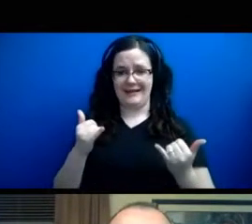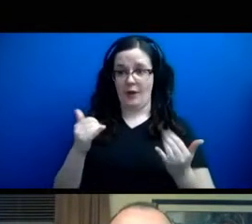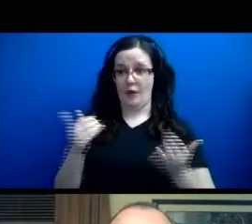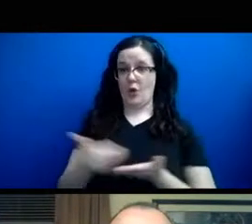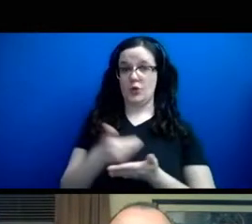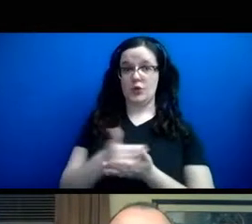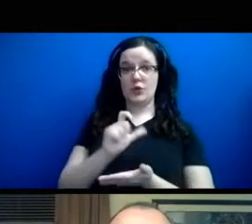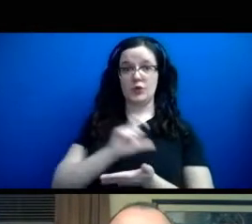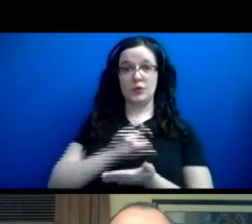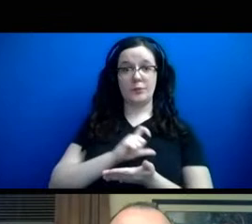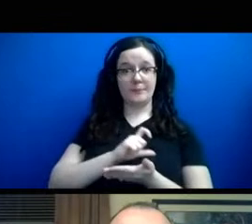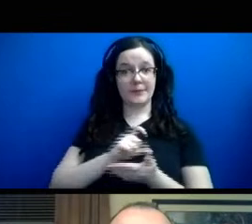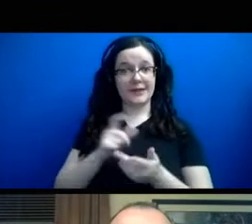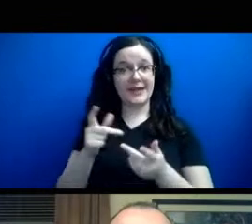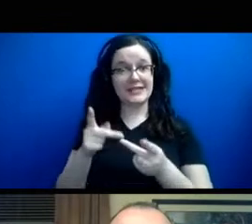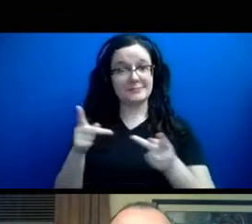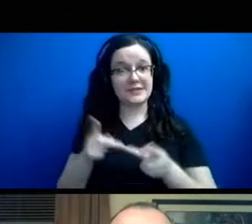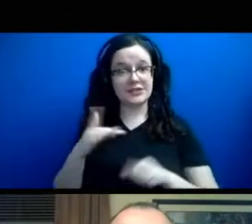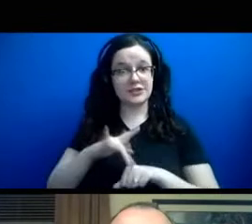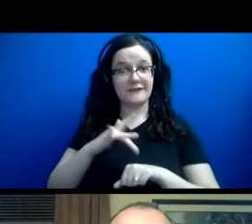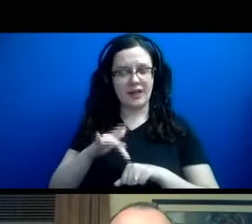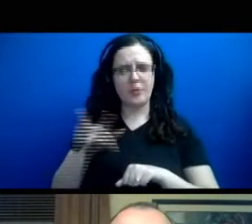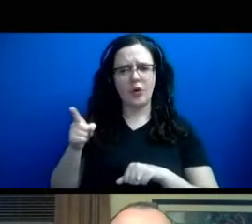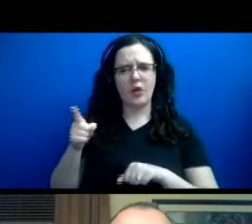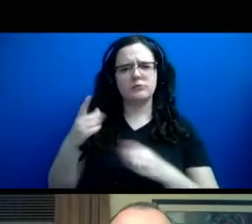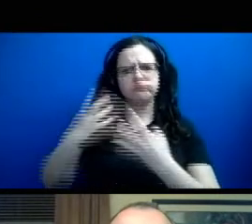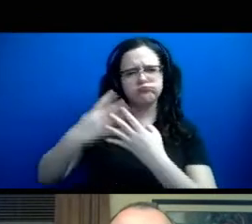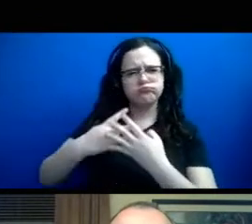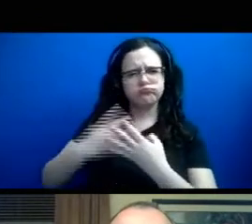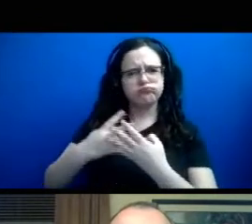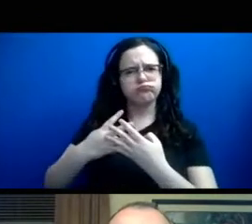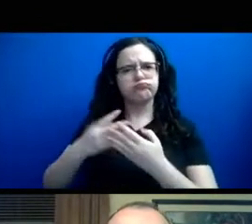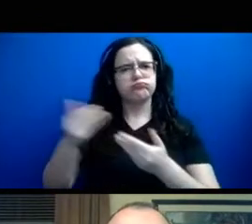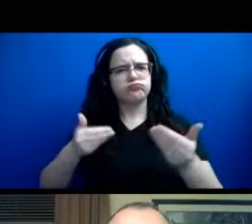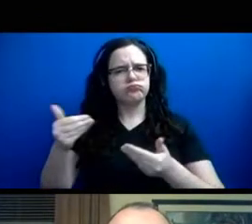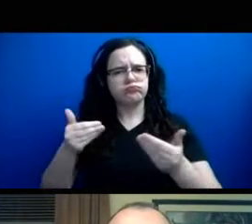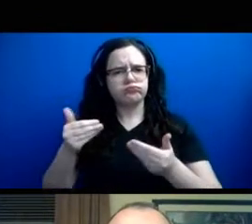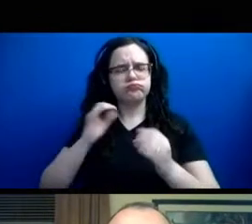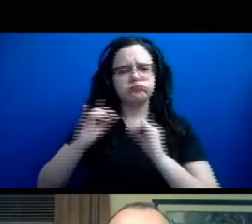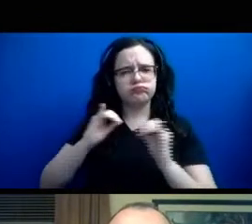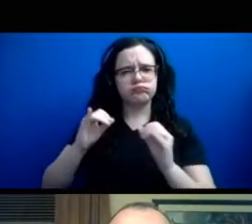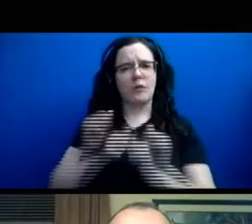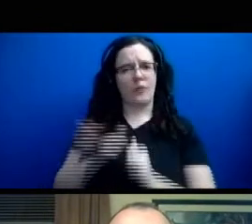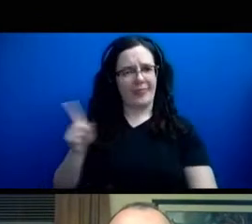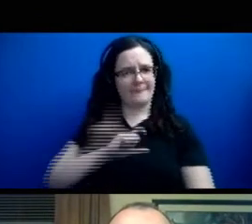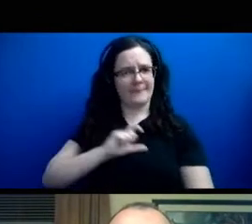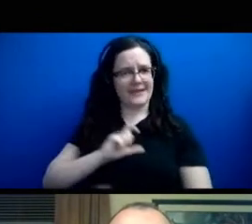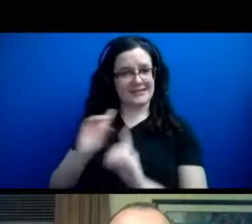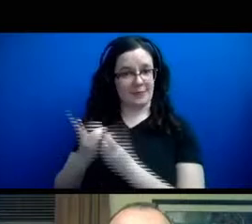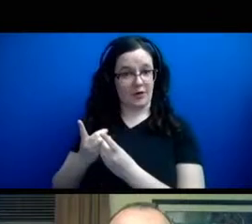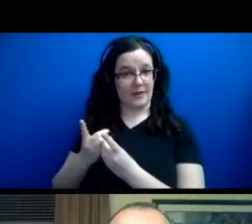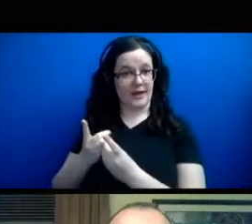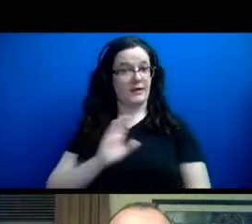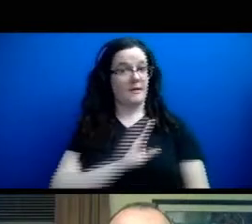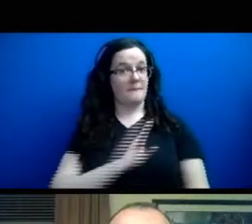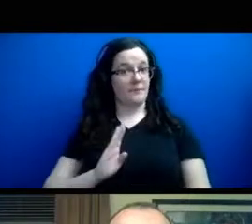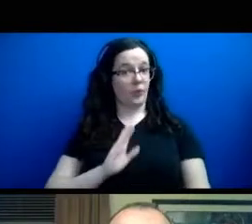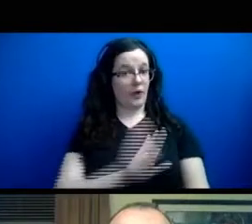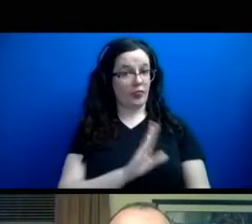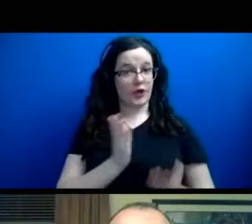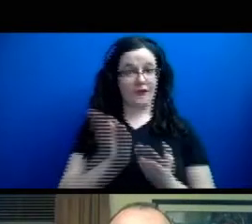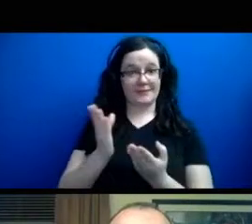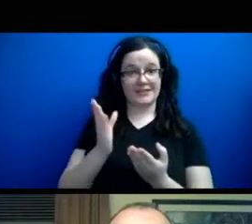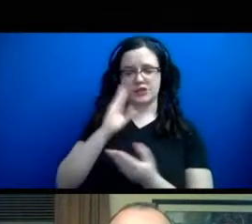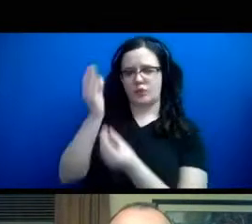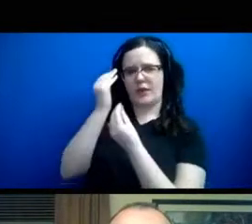positions with the Brighton Police Department, and then reports their recommendations back to